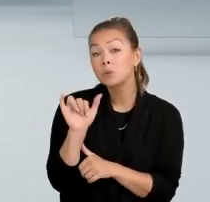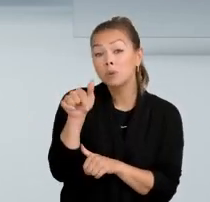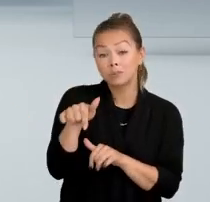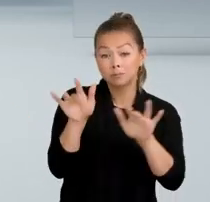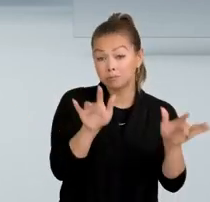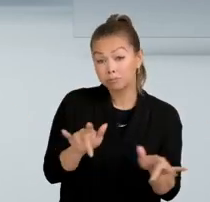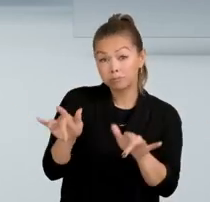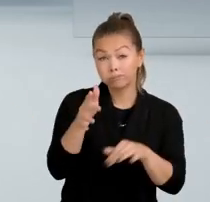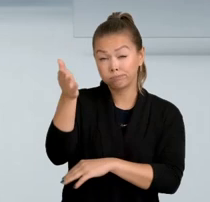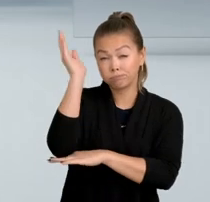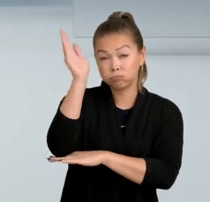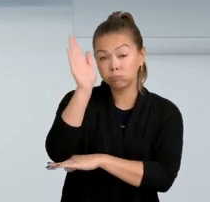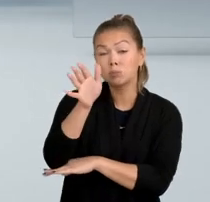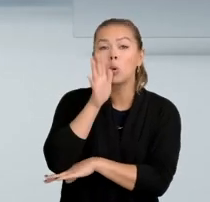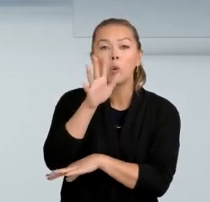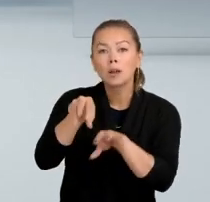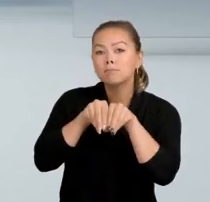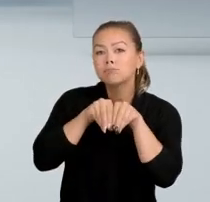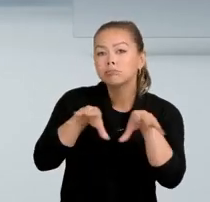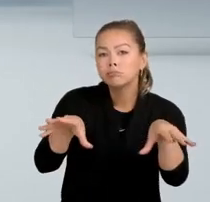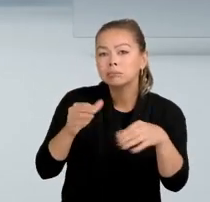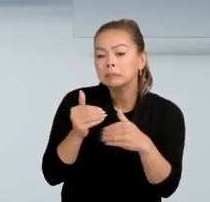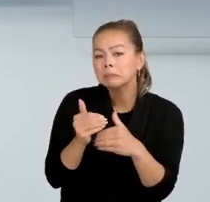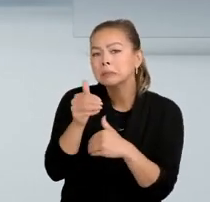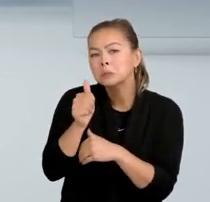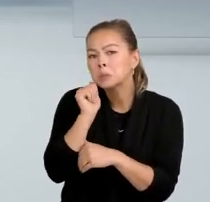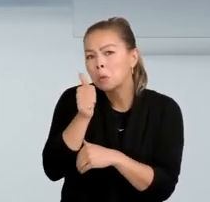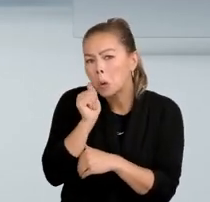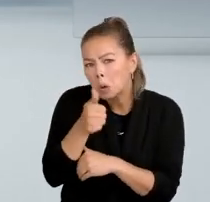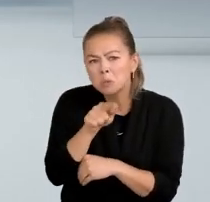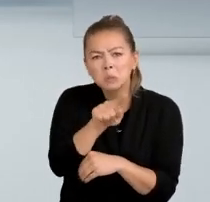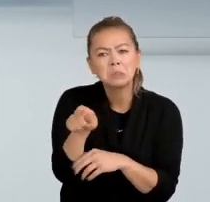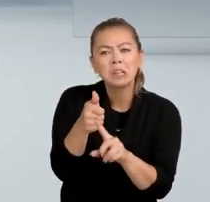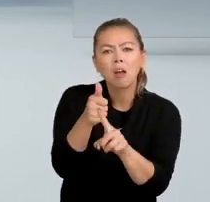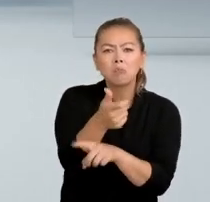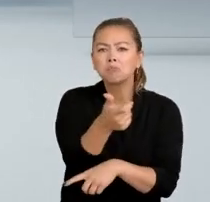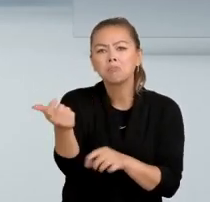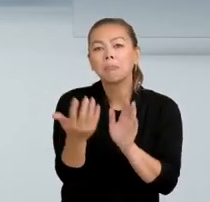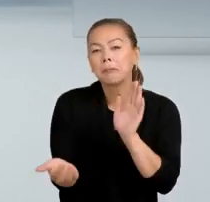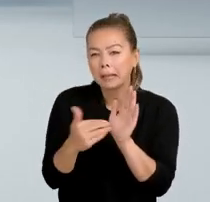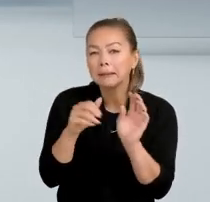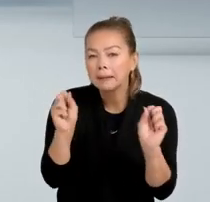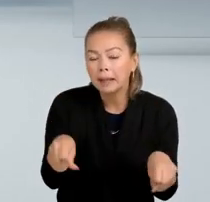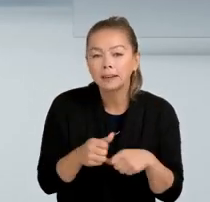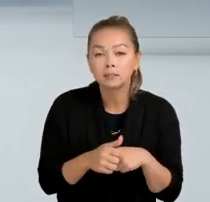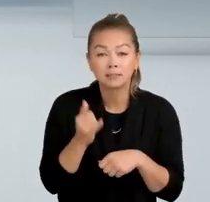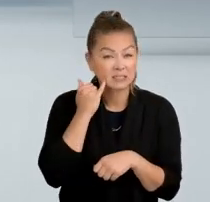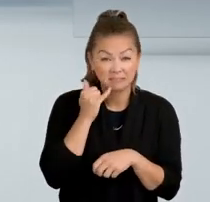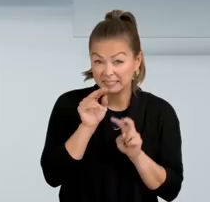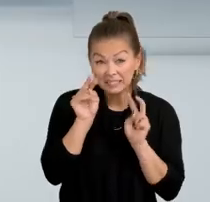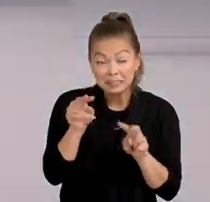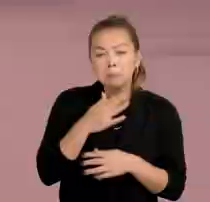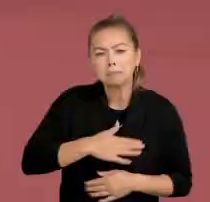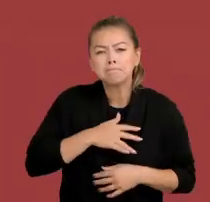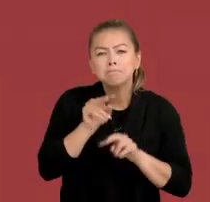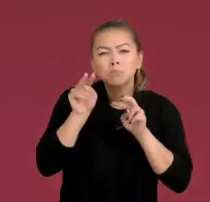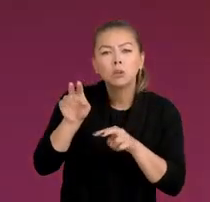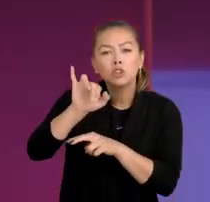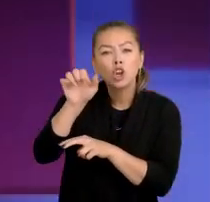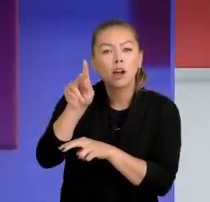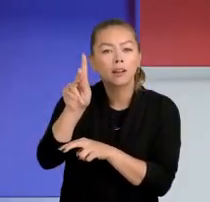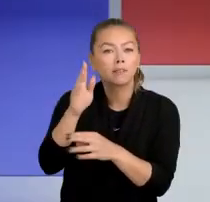it on your own time please check your junk mail if you don't see it and with that thank you again and I hope everyone has a great day